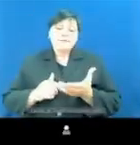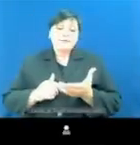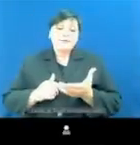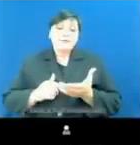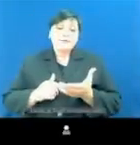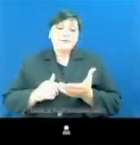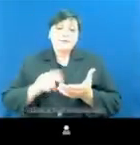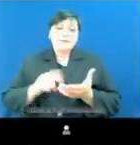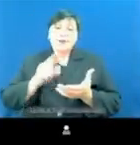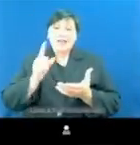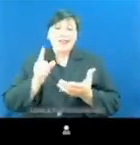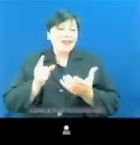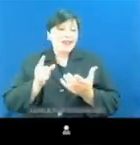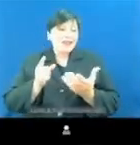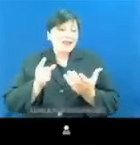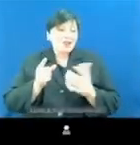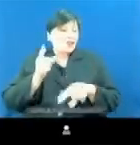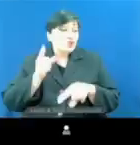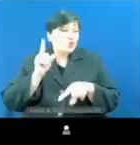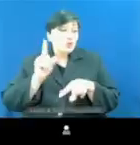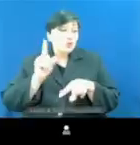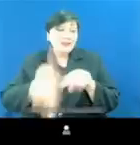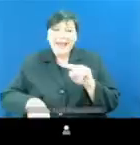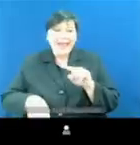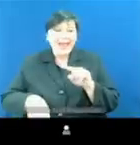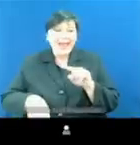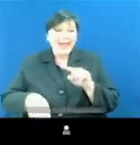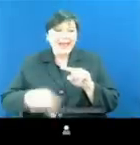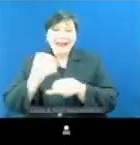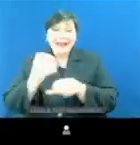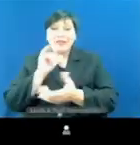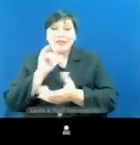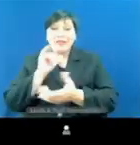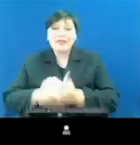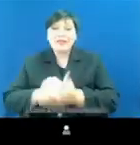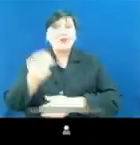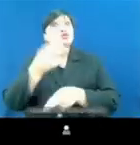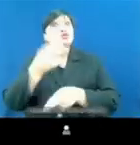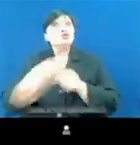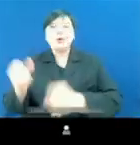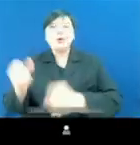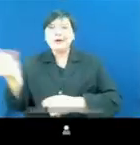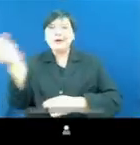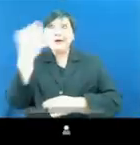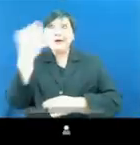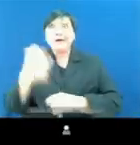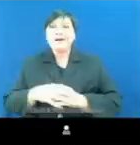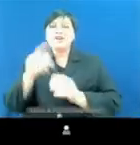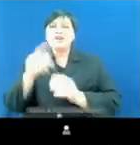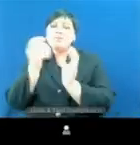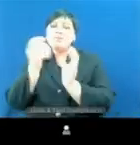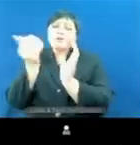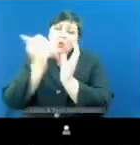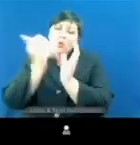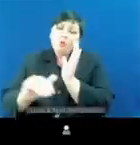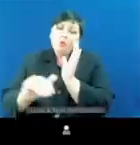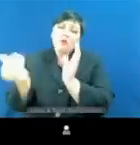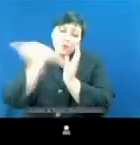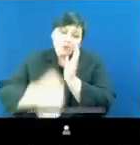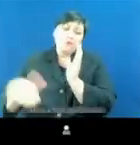a drive-by. You have to actually be exposed to it over and over and over.